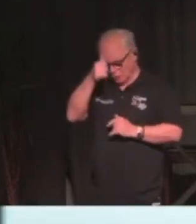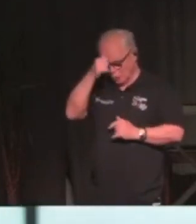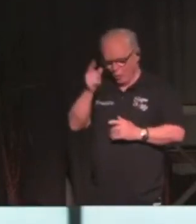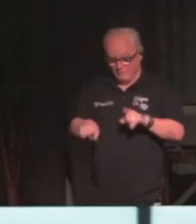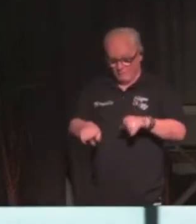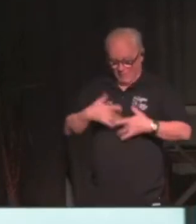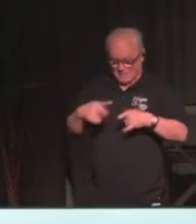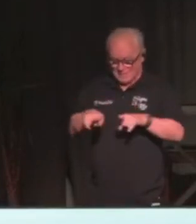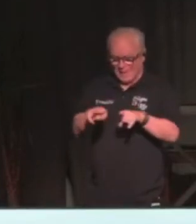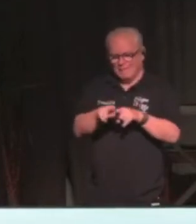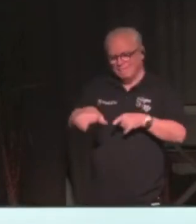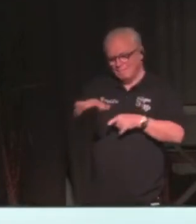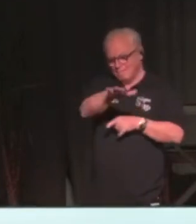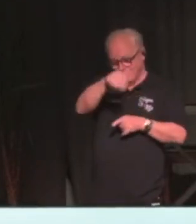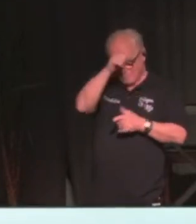them.